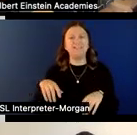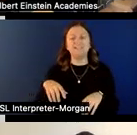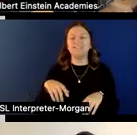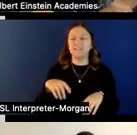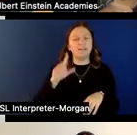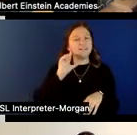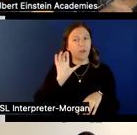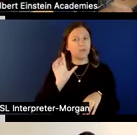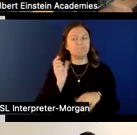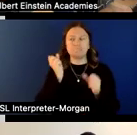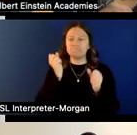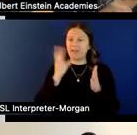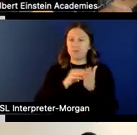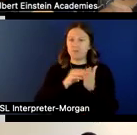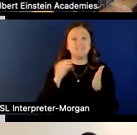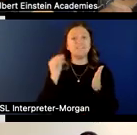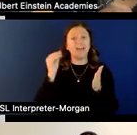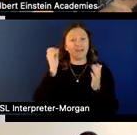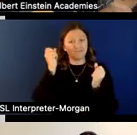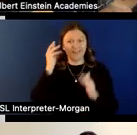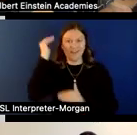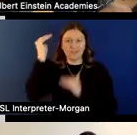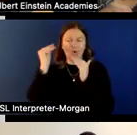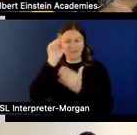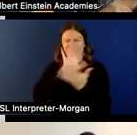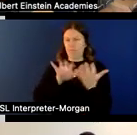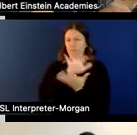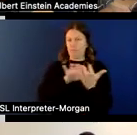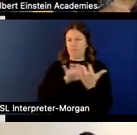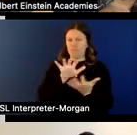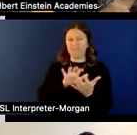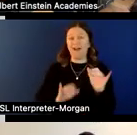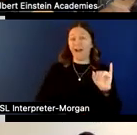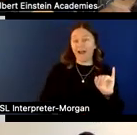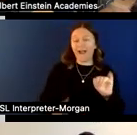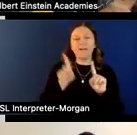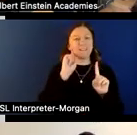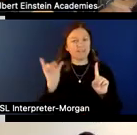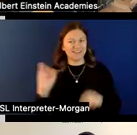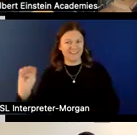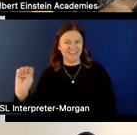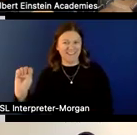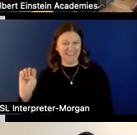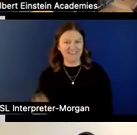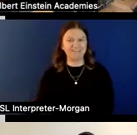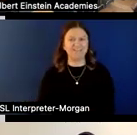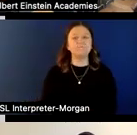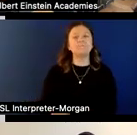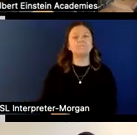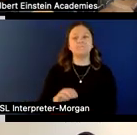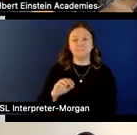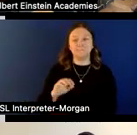lot of students and a lot of grown-ups get mixed up. So E und I.